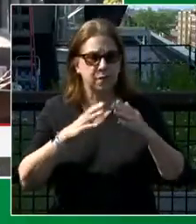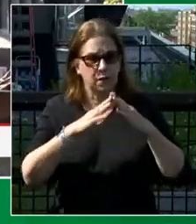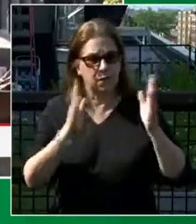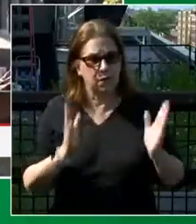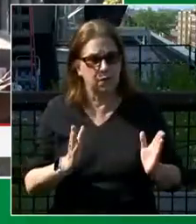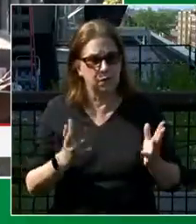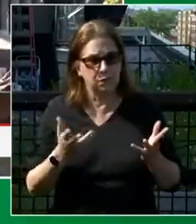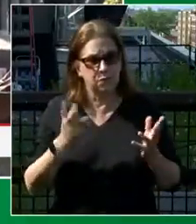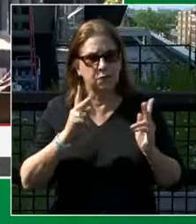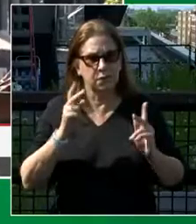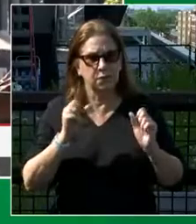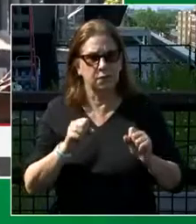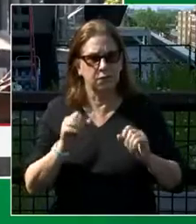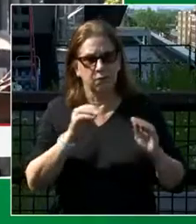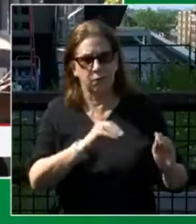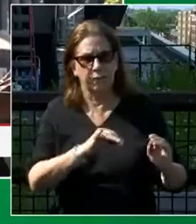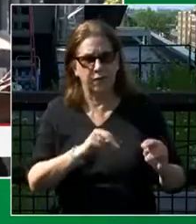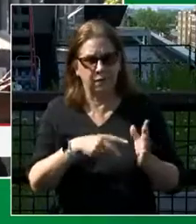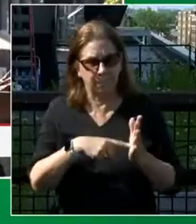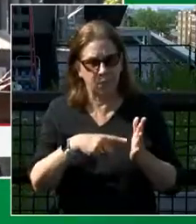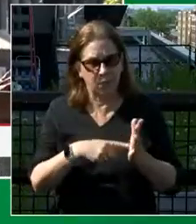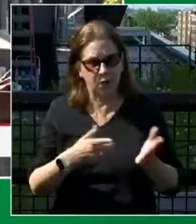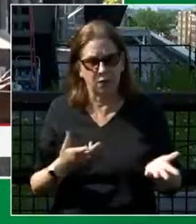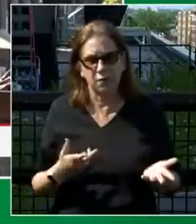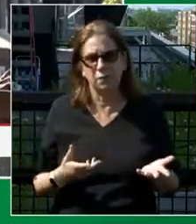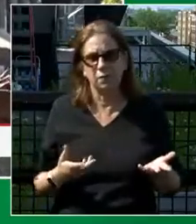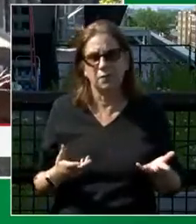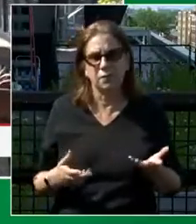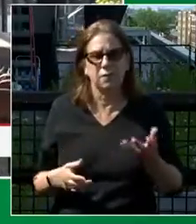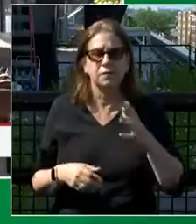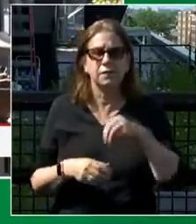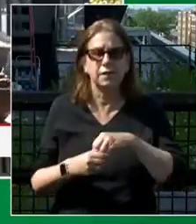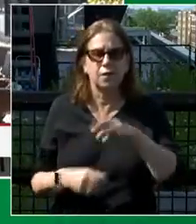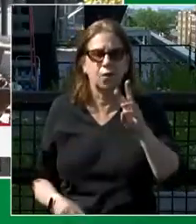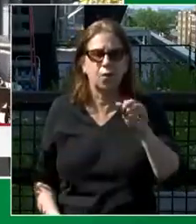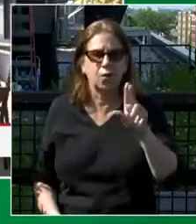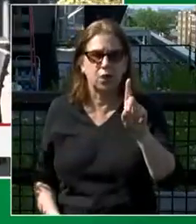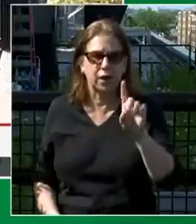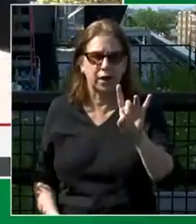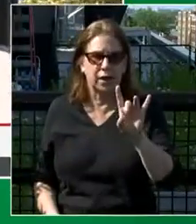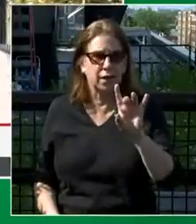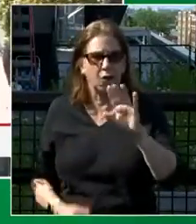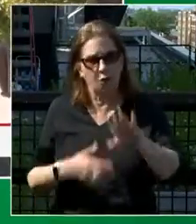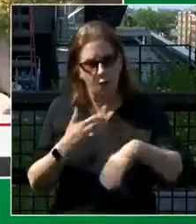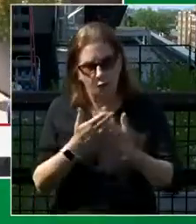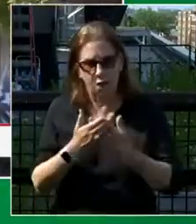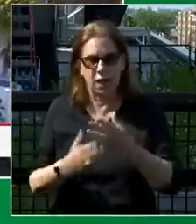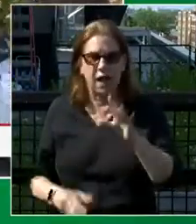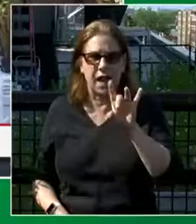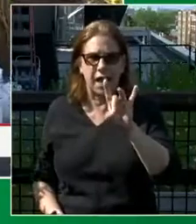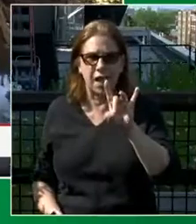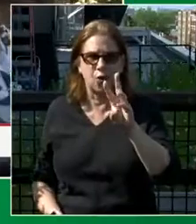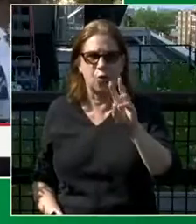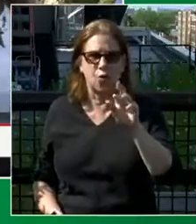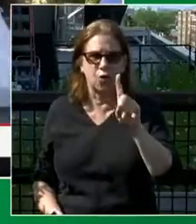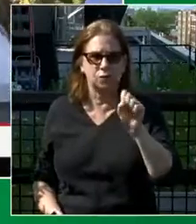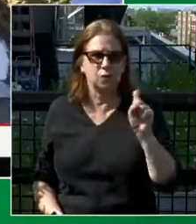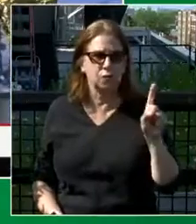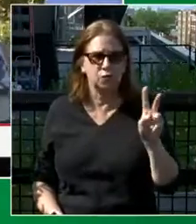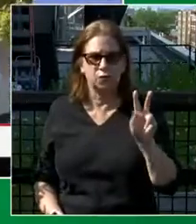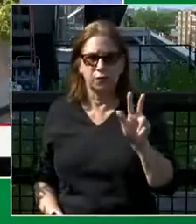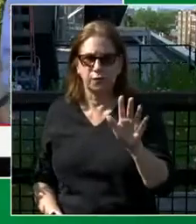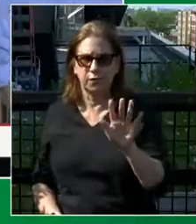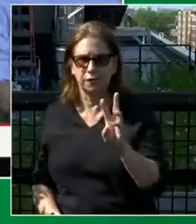all 8 wards. And so tune in on Thursday at 11 a.m. And with that, I want to bring in a couple more panelists.